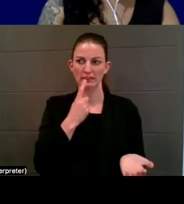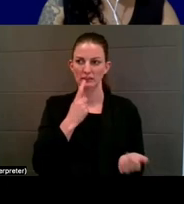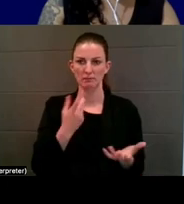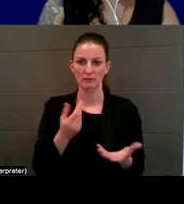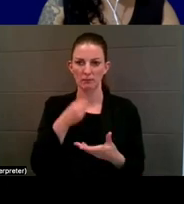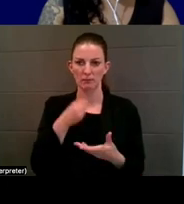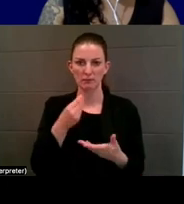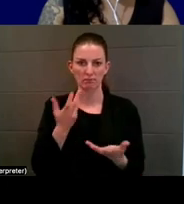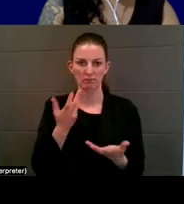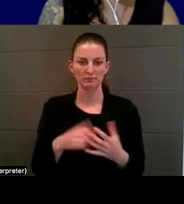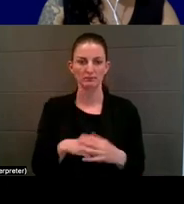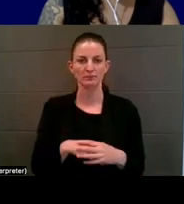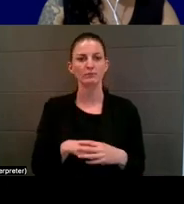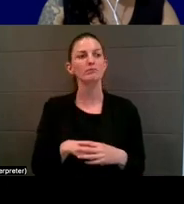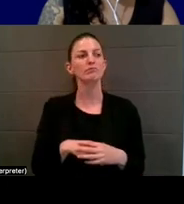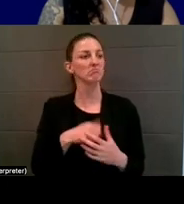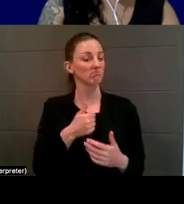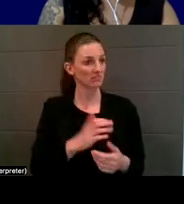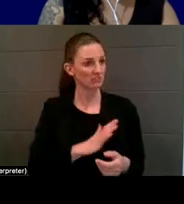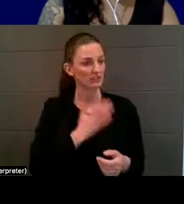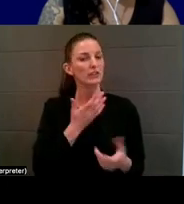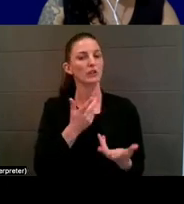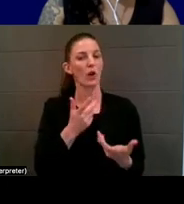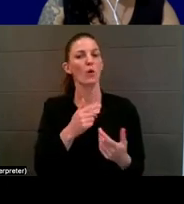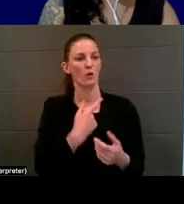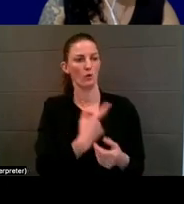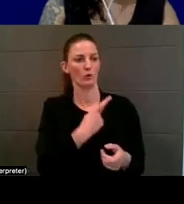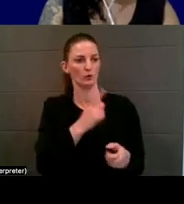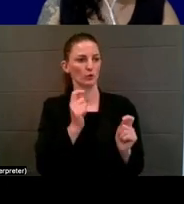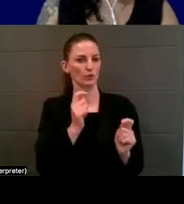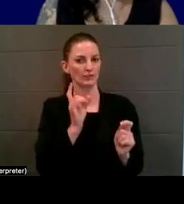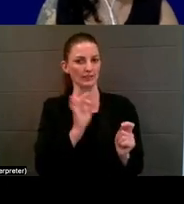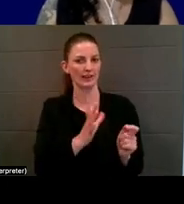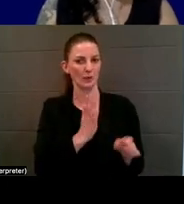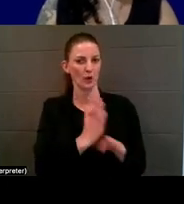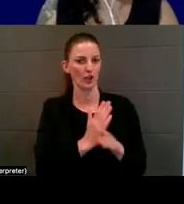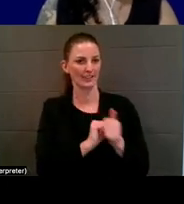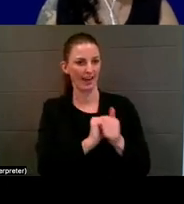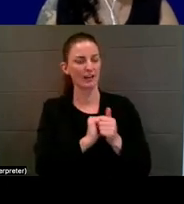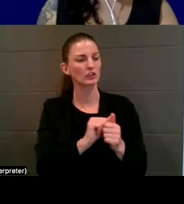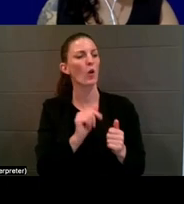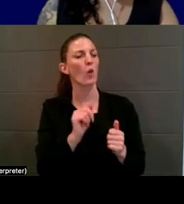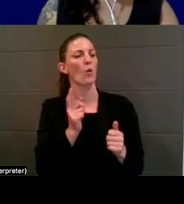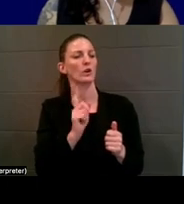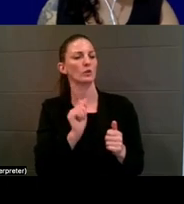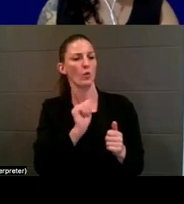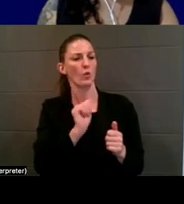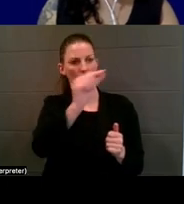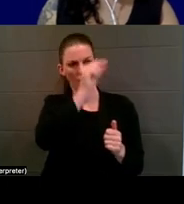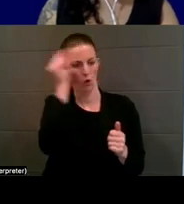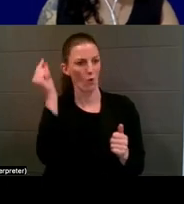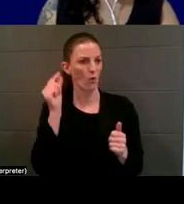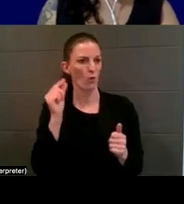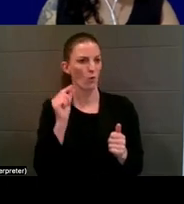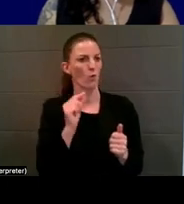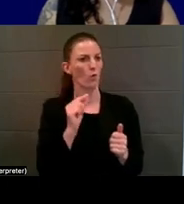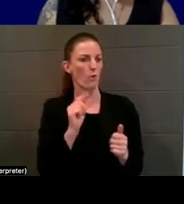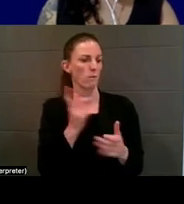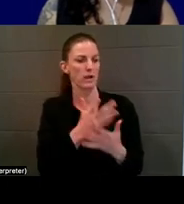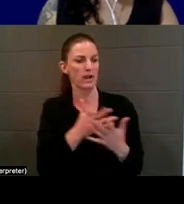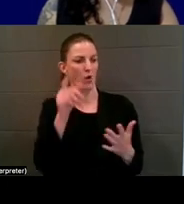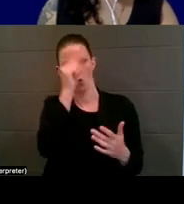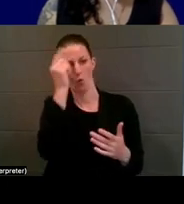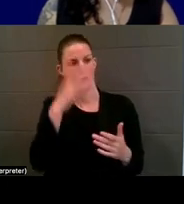And what do you want to get out of? We're about to start doing some work together. So let's talk about just quickly about what your goal has been doing feeding therapy with me. What's your big goal at the